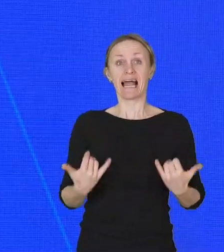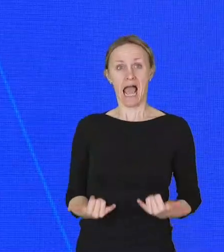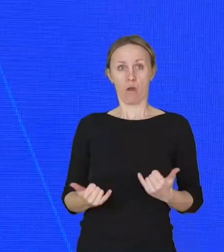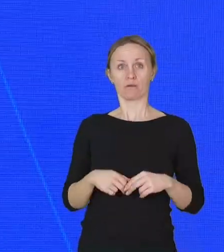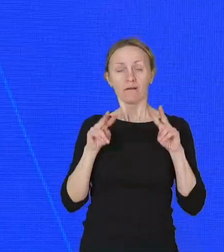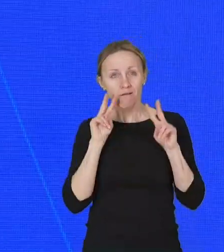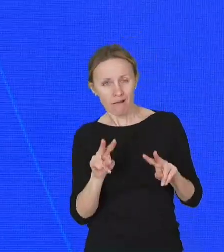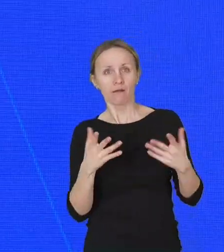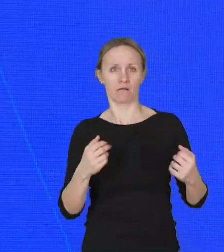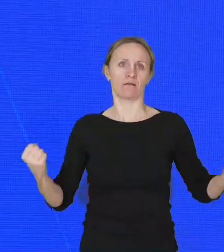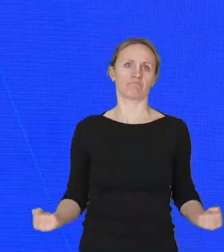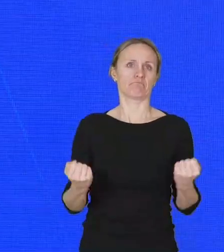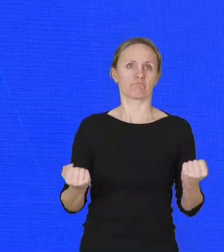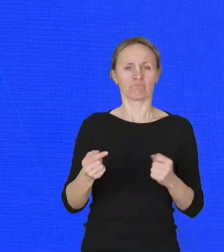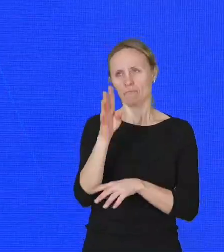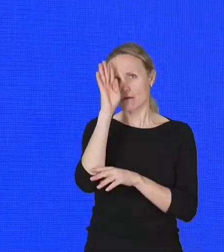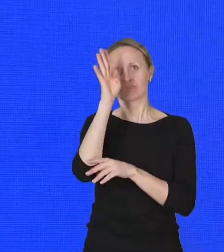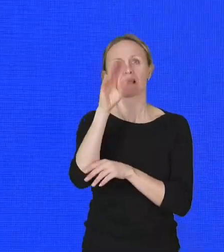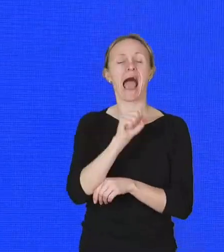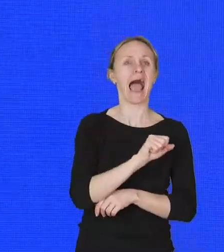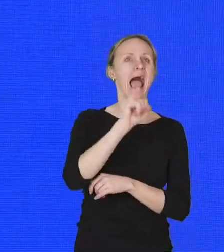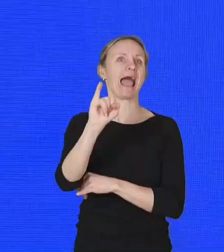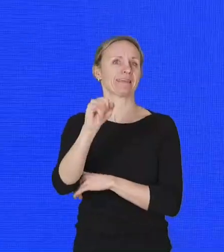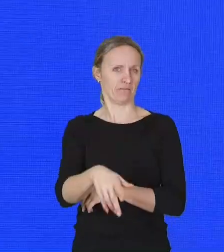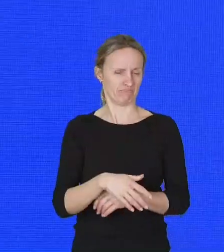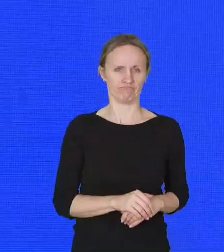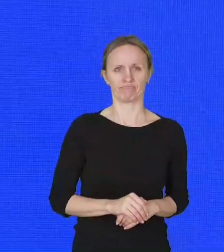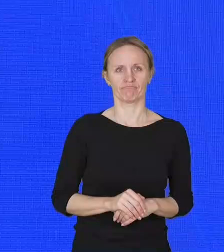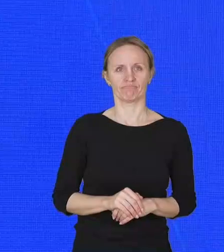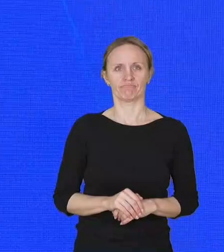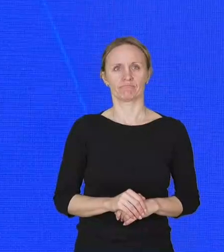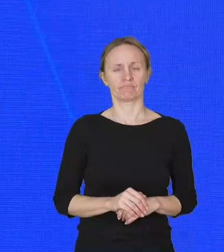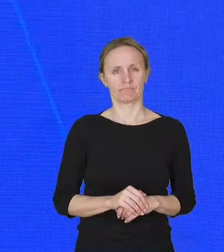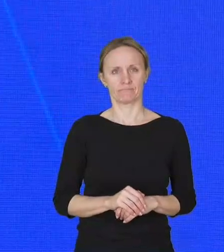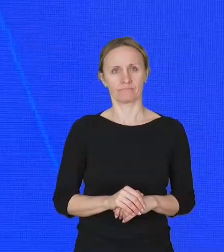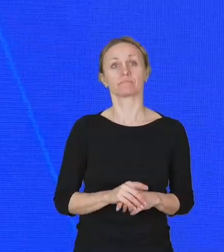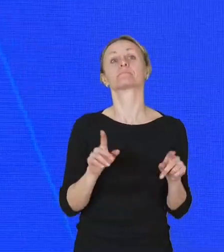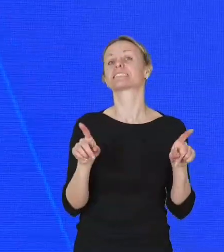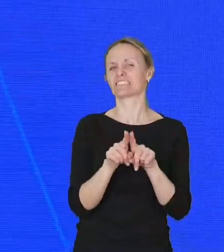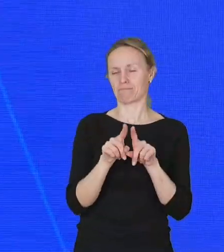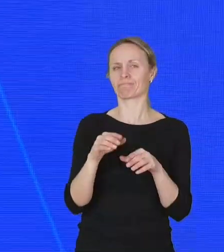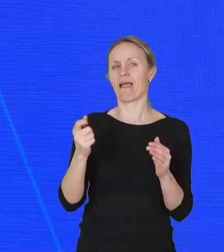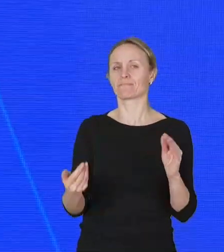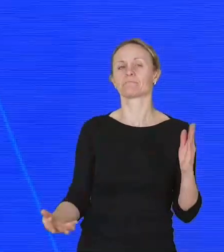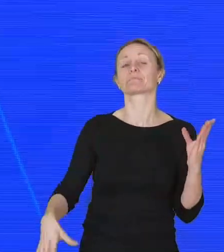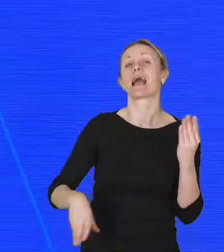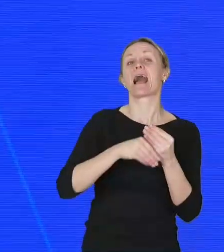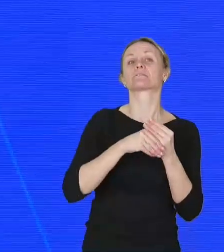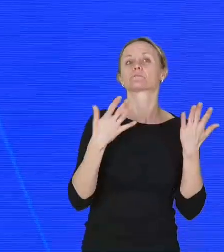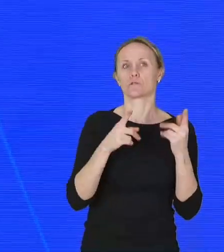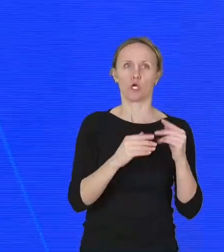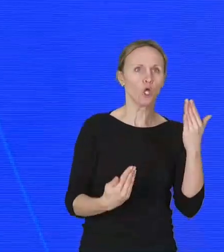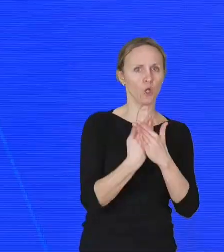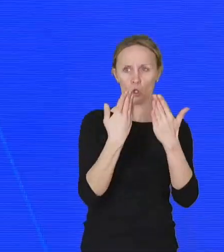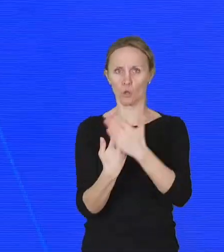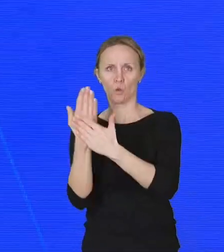from some think tanks, the new concept of this transitional, it's not even hard to say it, this